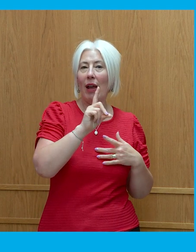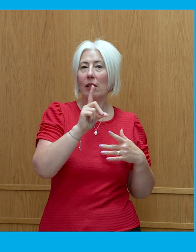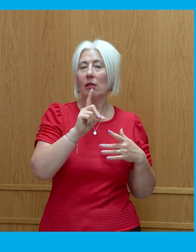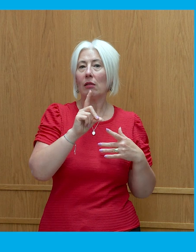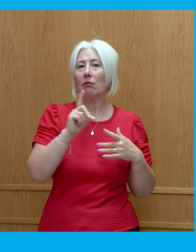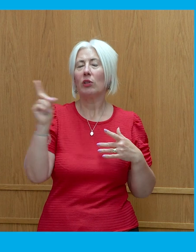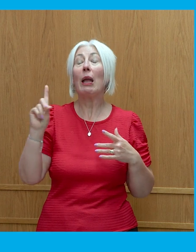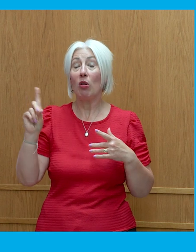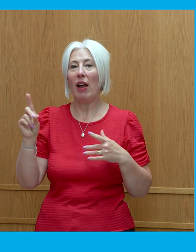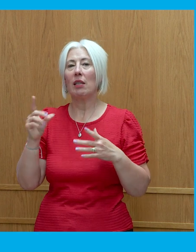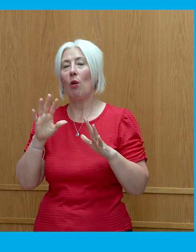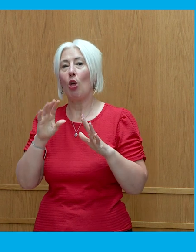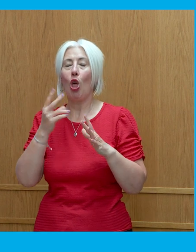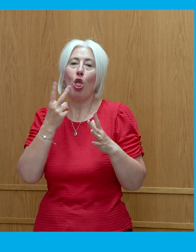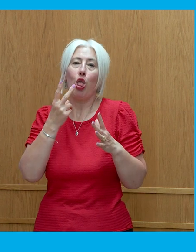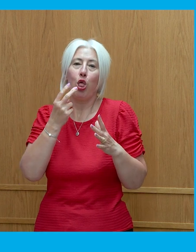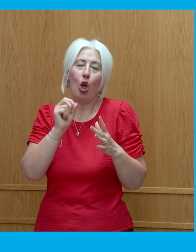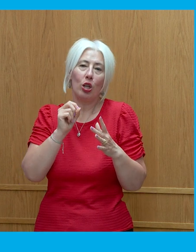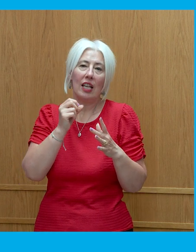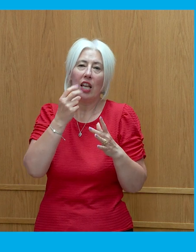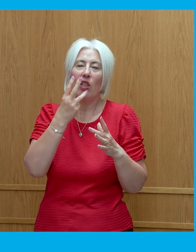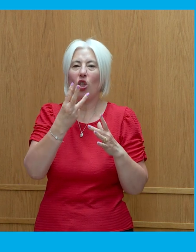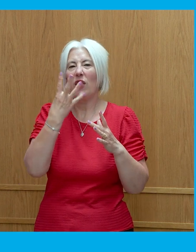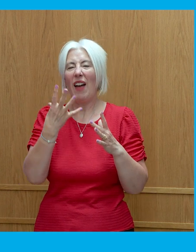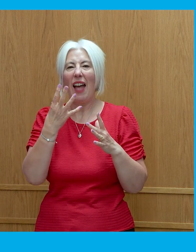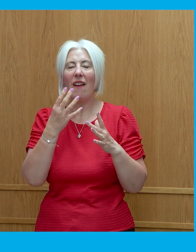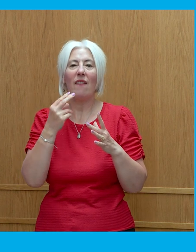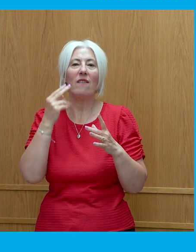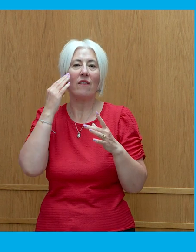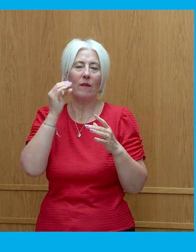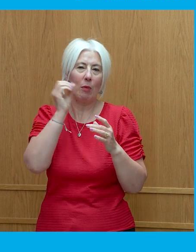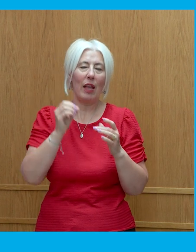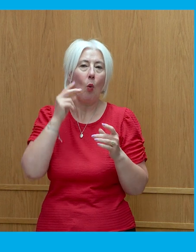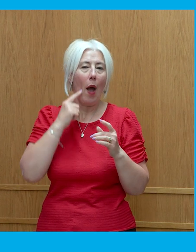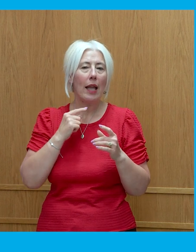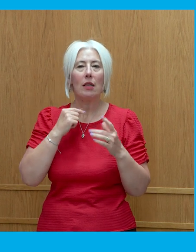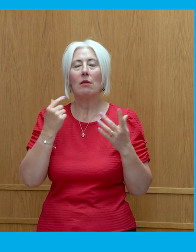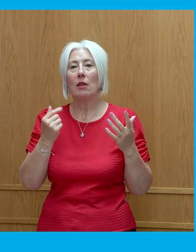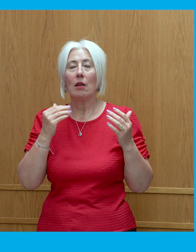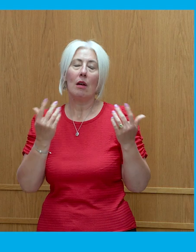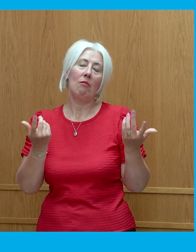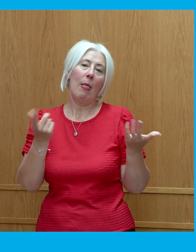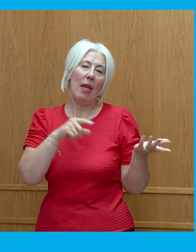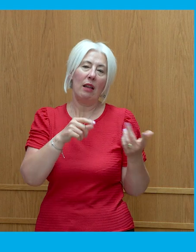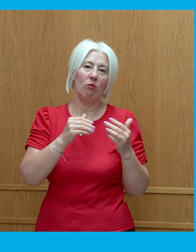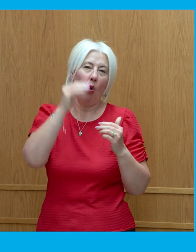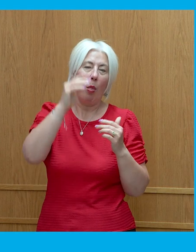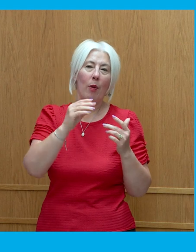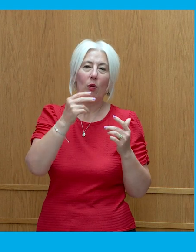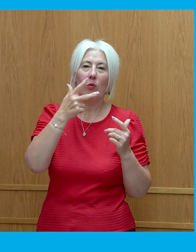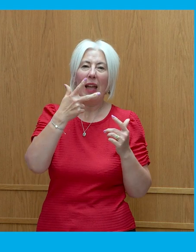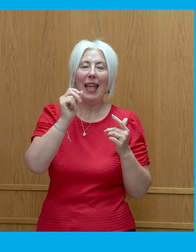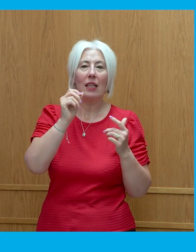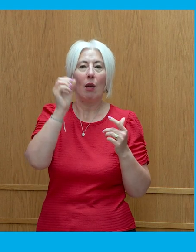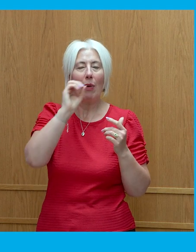of the white vote? And typically get north of 85% of the black vote. And if that, the calculus